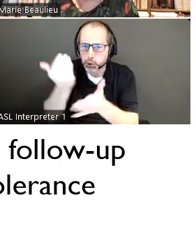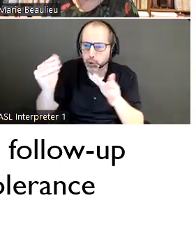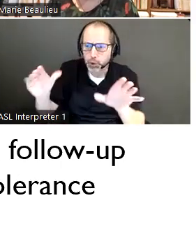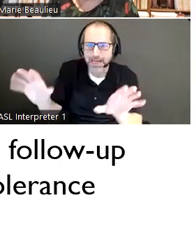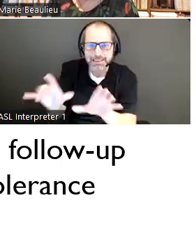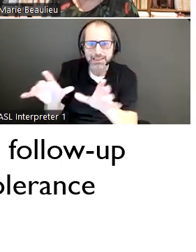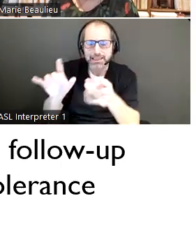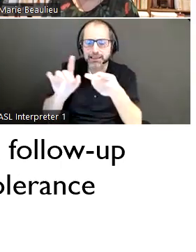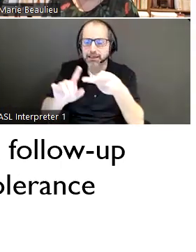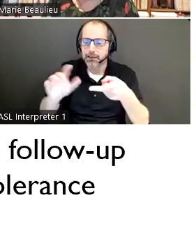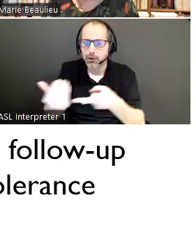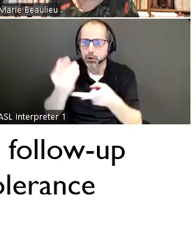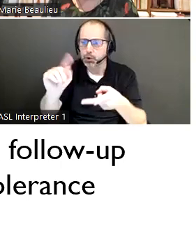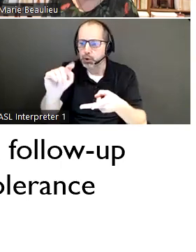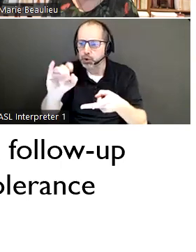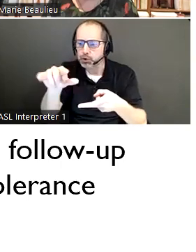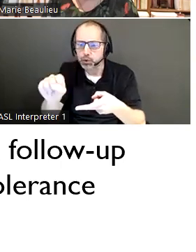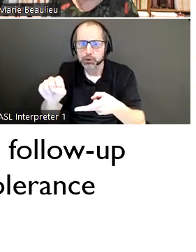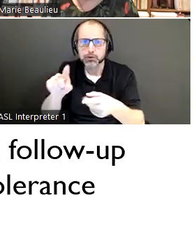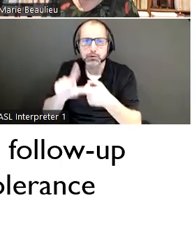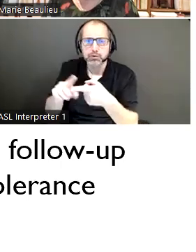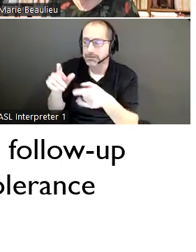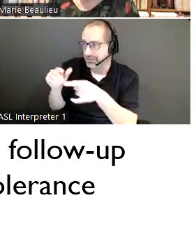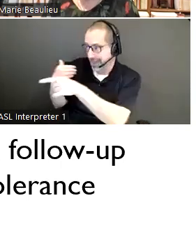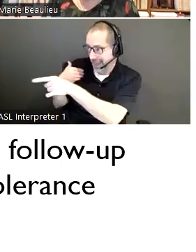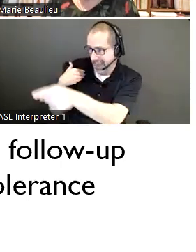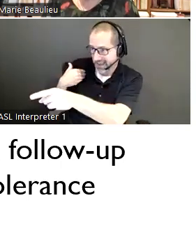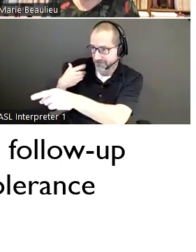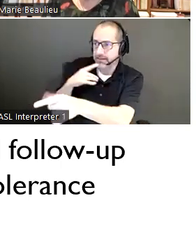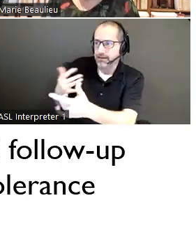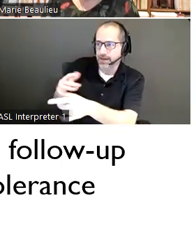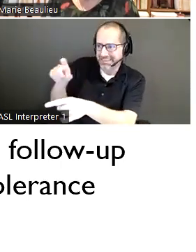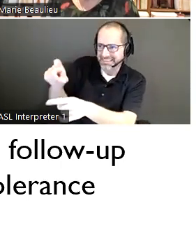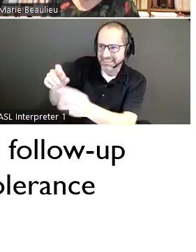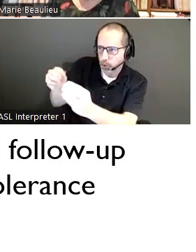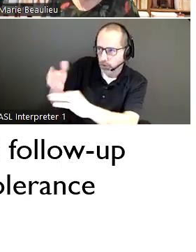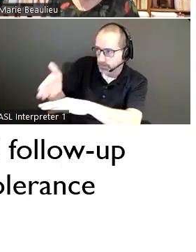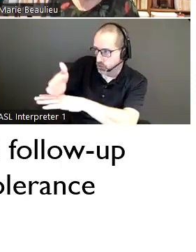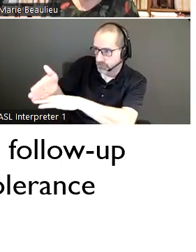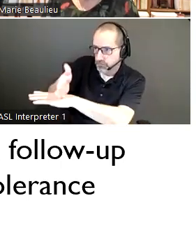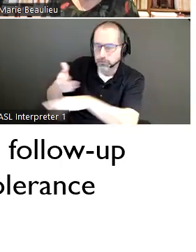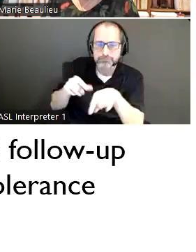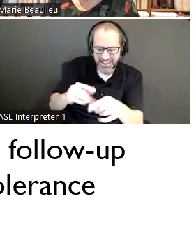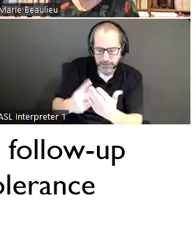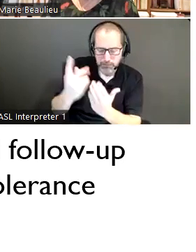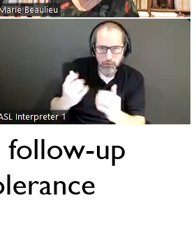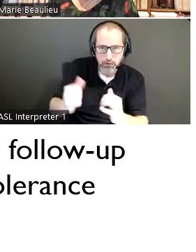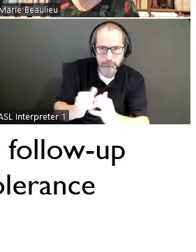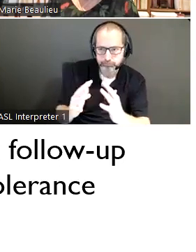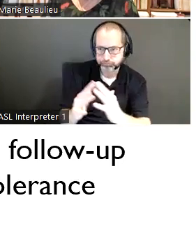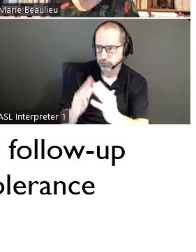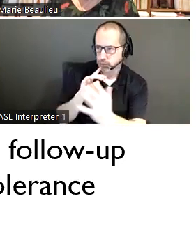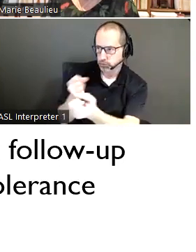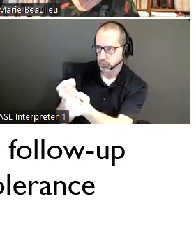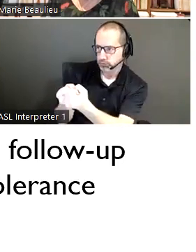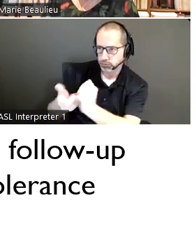in a way that will complement what is already offered in the community. So the program is intended to work